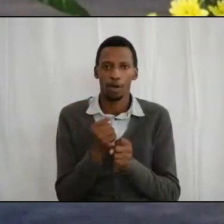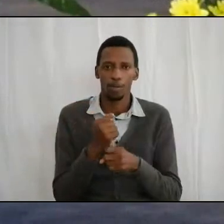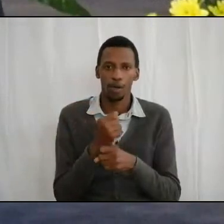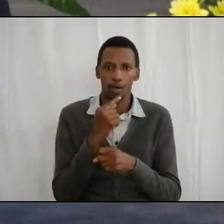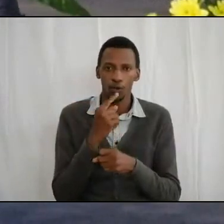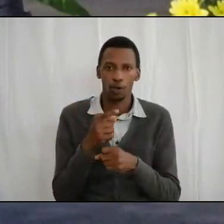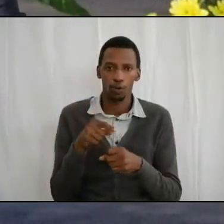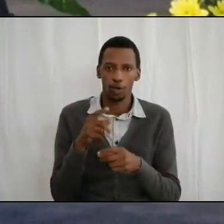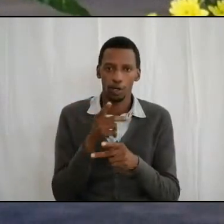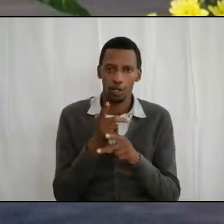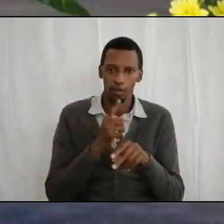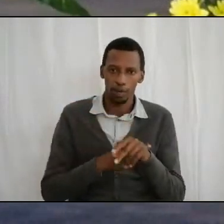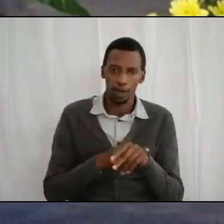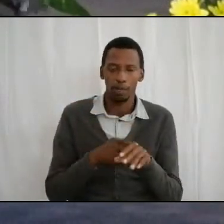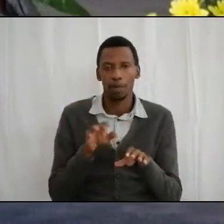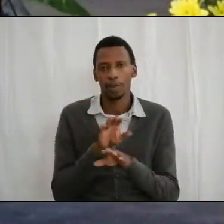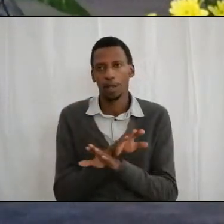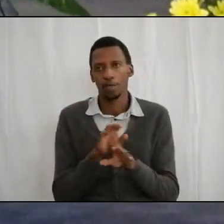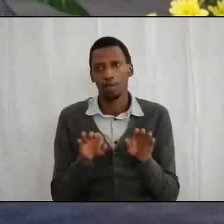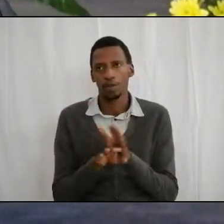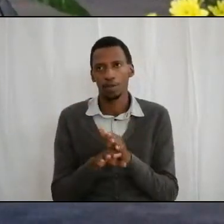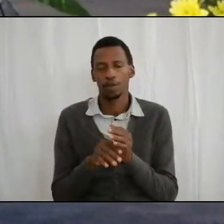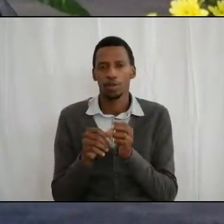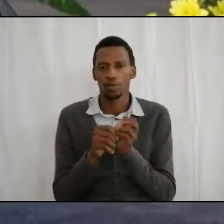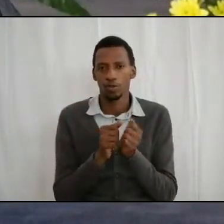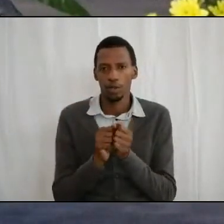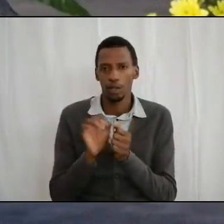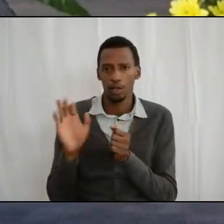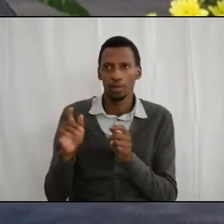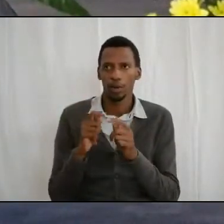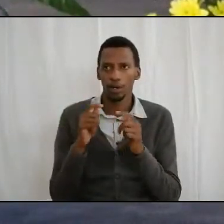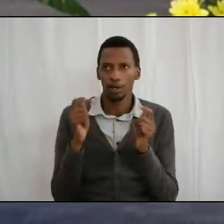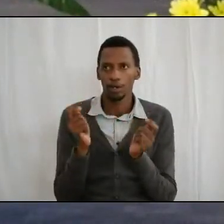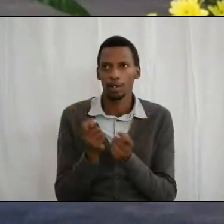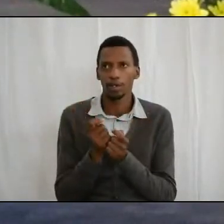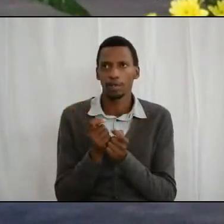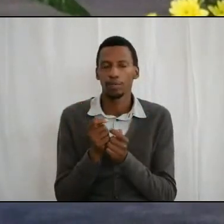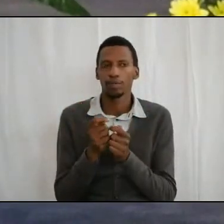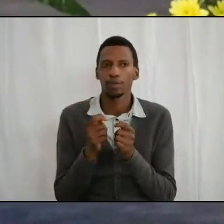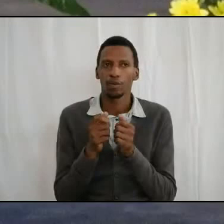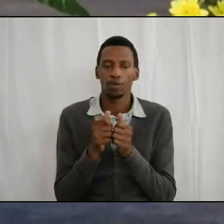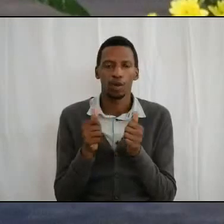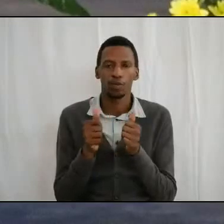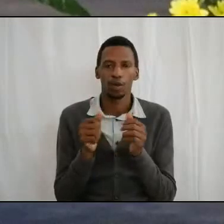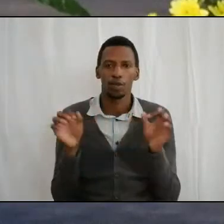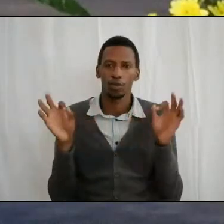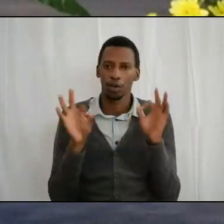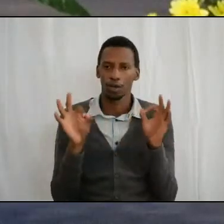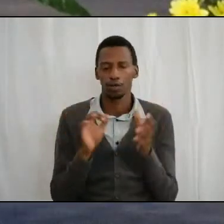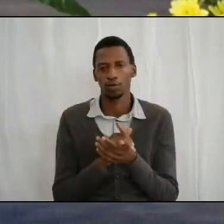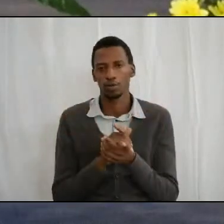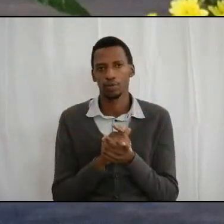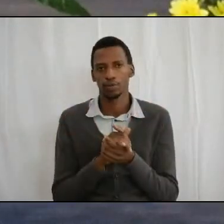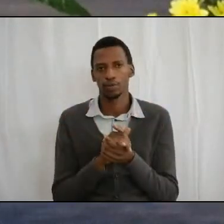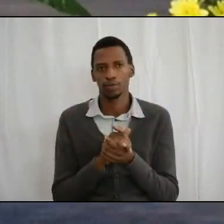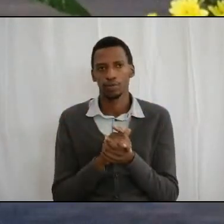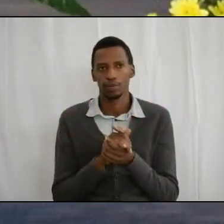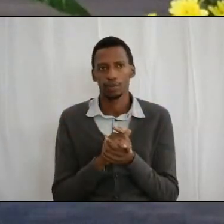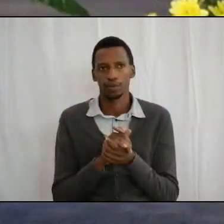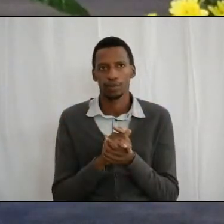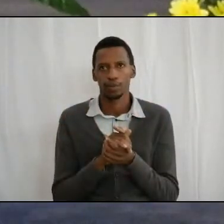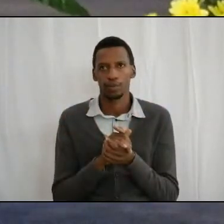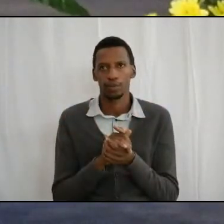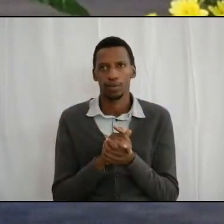do everything. He's been with his team. They have been just absolutely wonderful. And